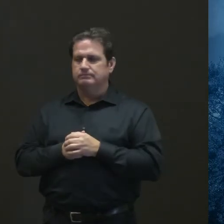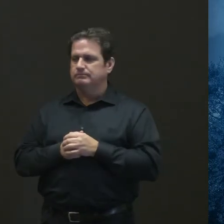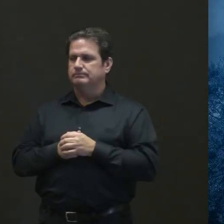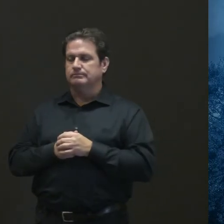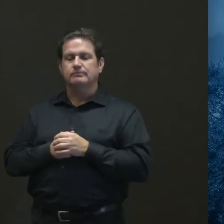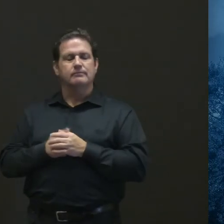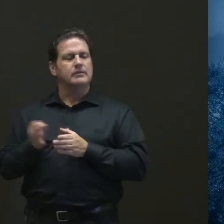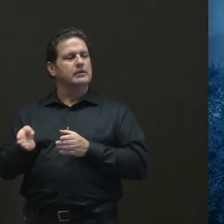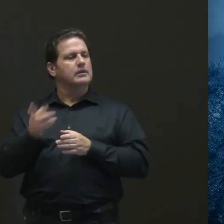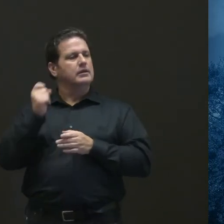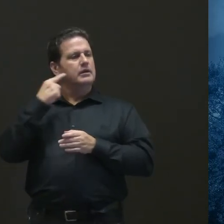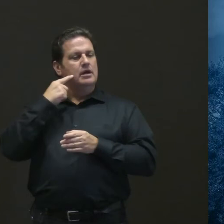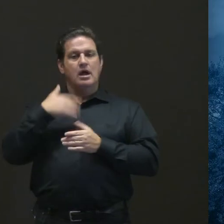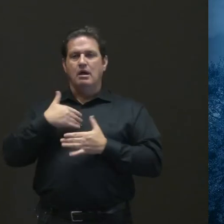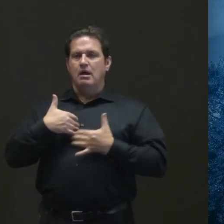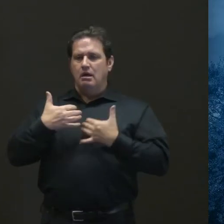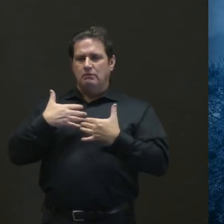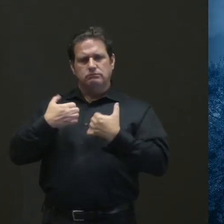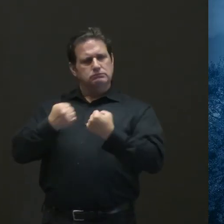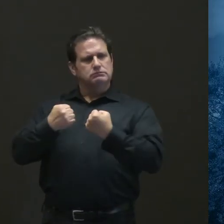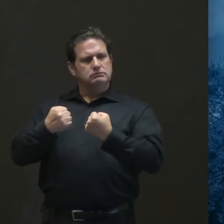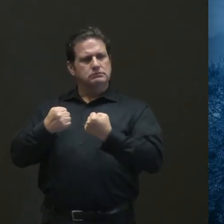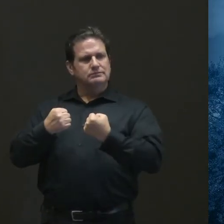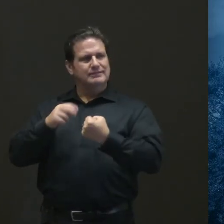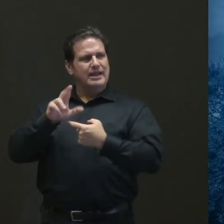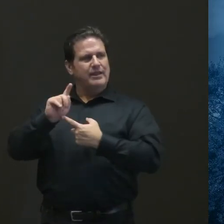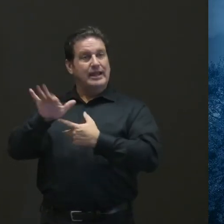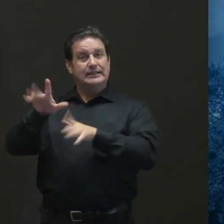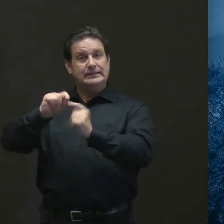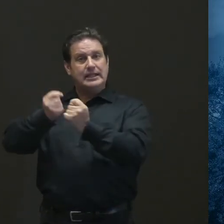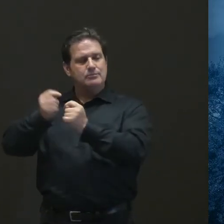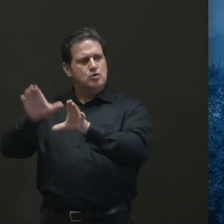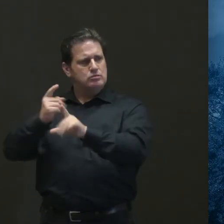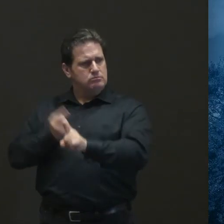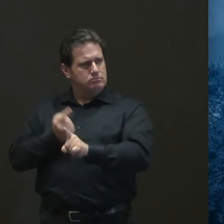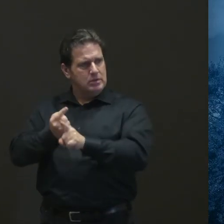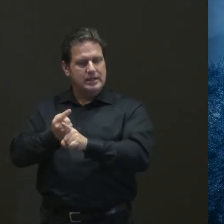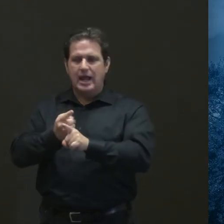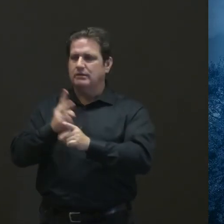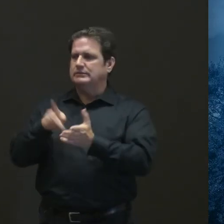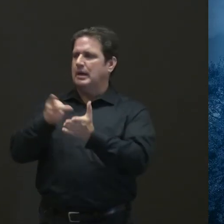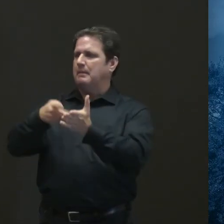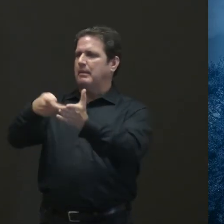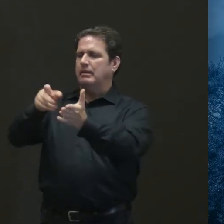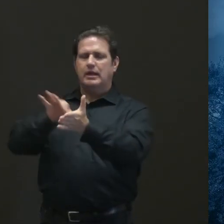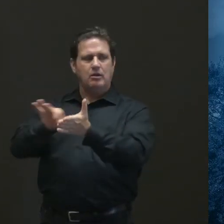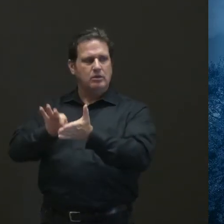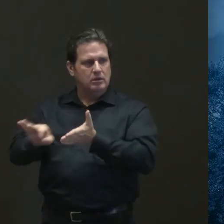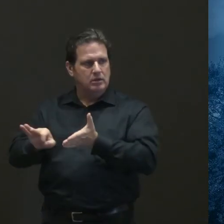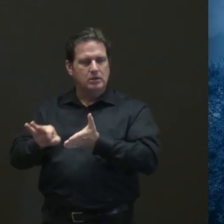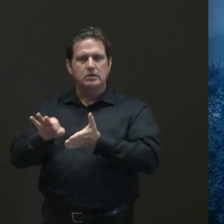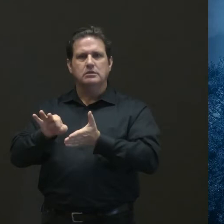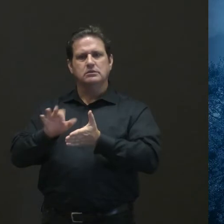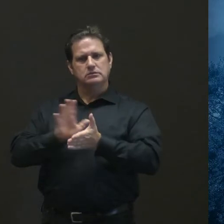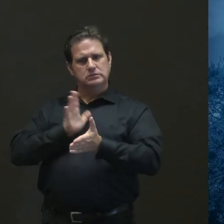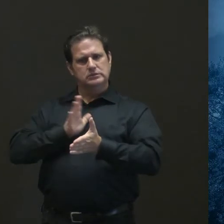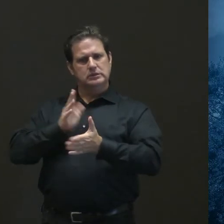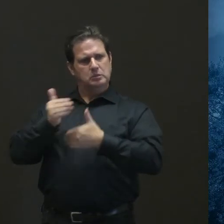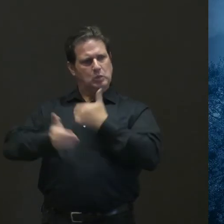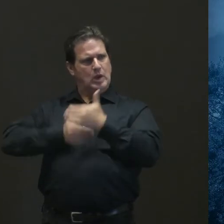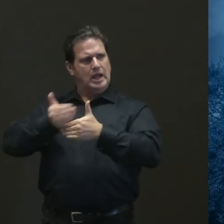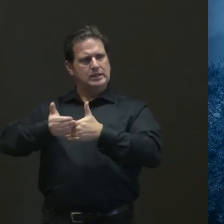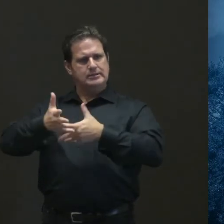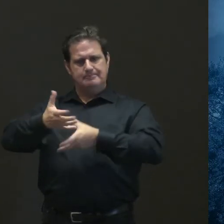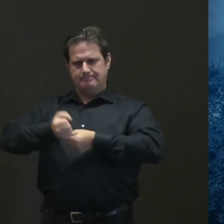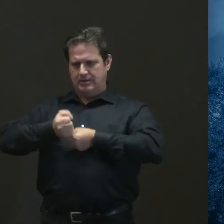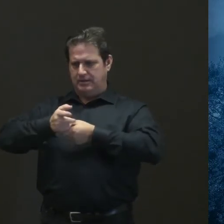line is, I have confidence that Anthony and his team are doing it right, that we're not double counting ballots, that we're efficiently processing them,